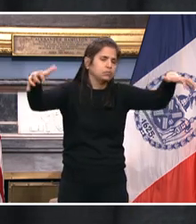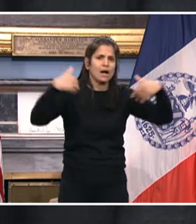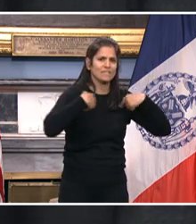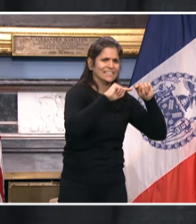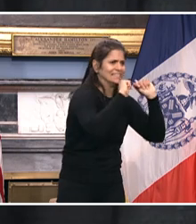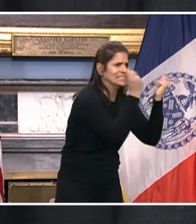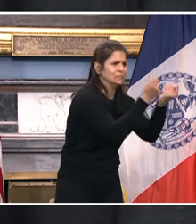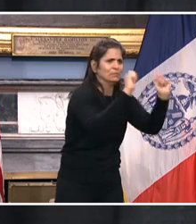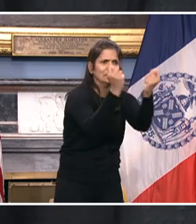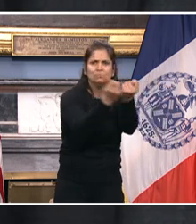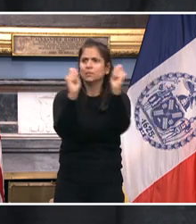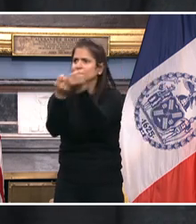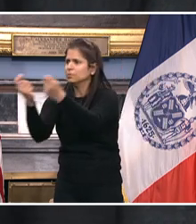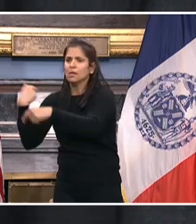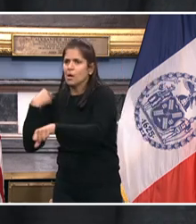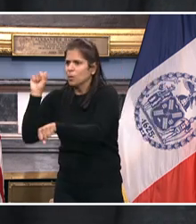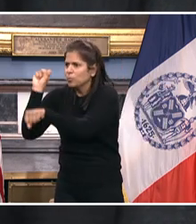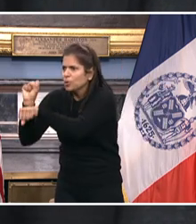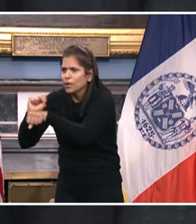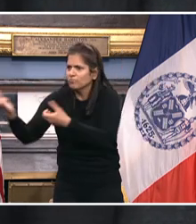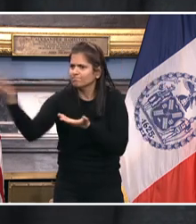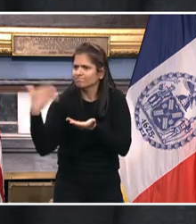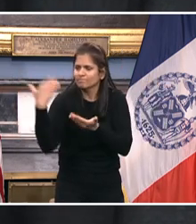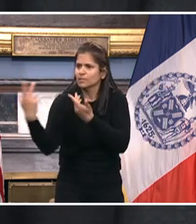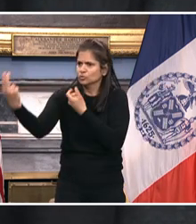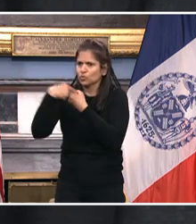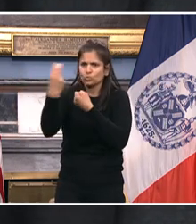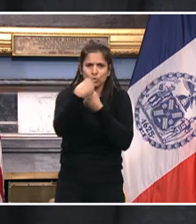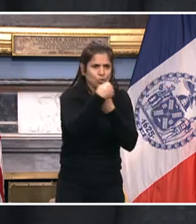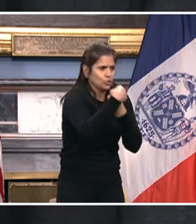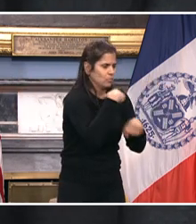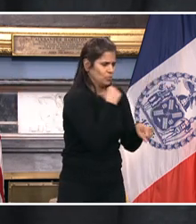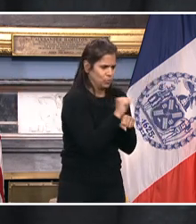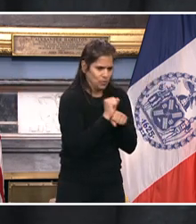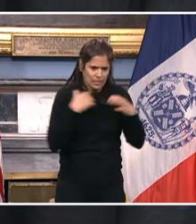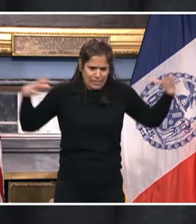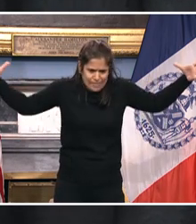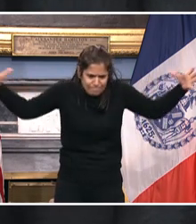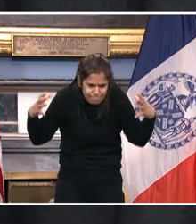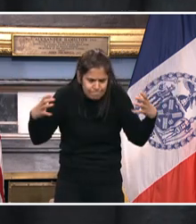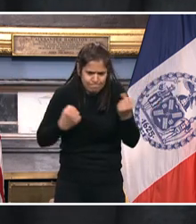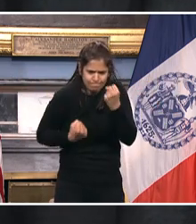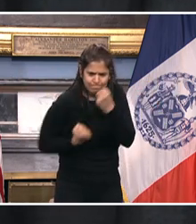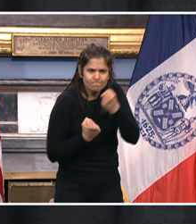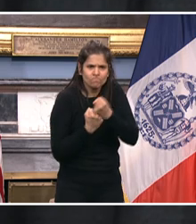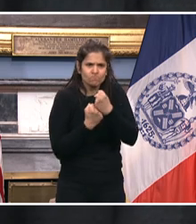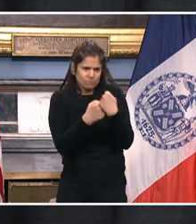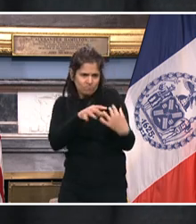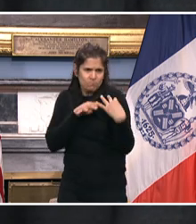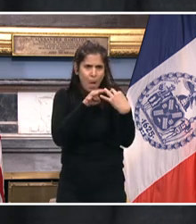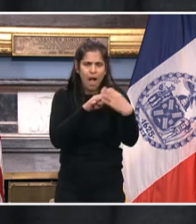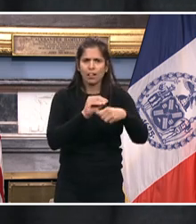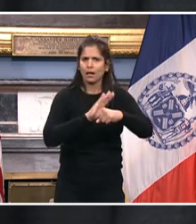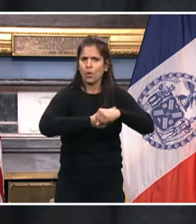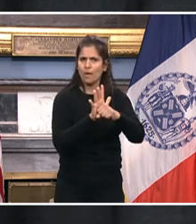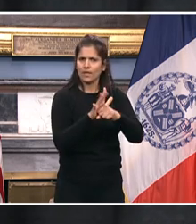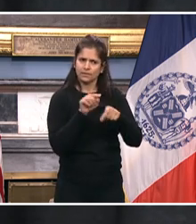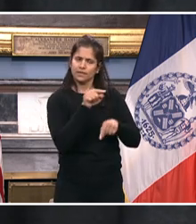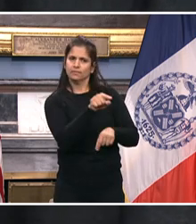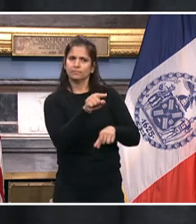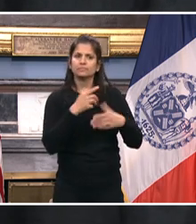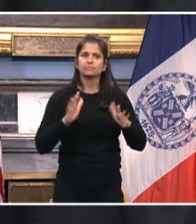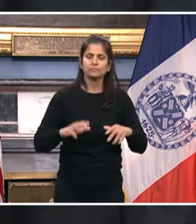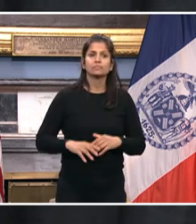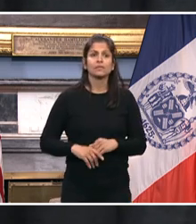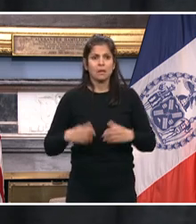because it's a very extensive effort. But the modeling was